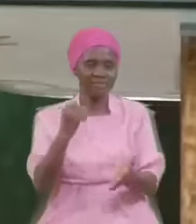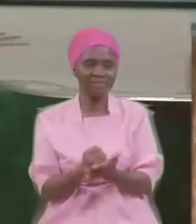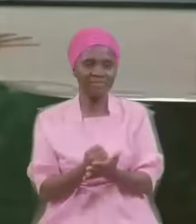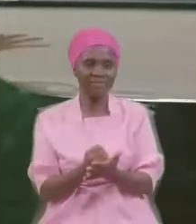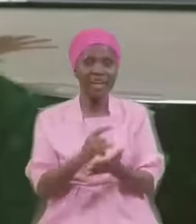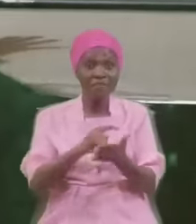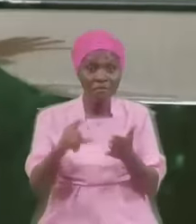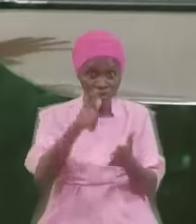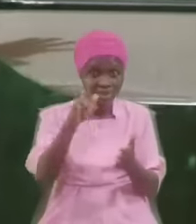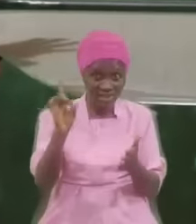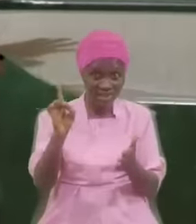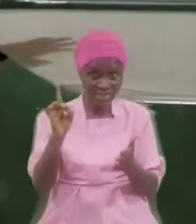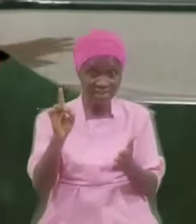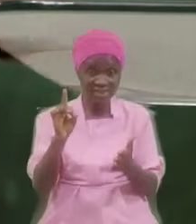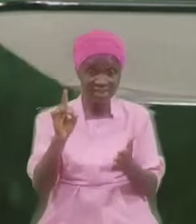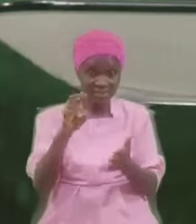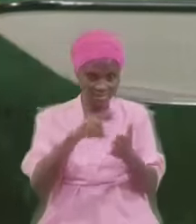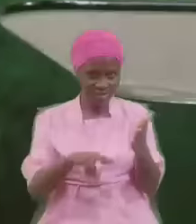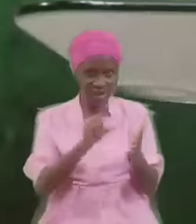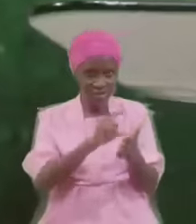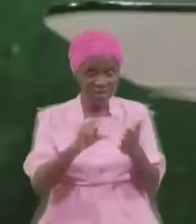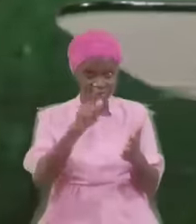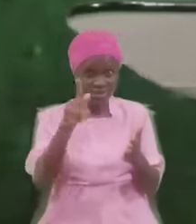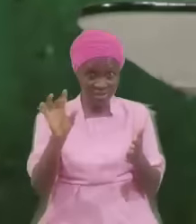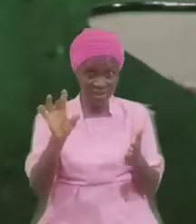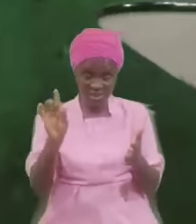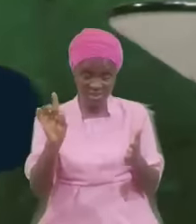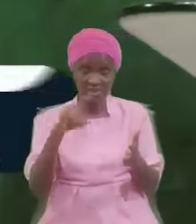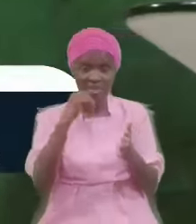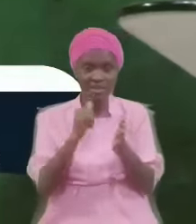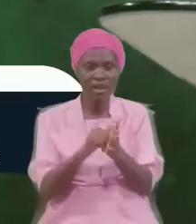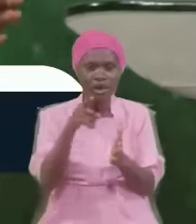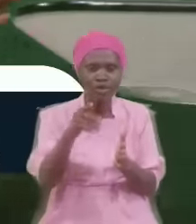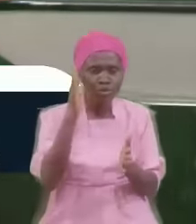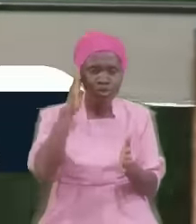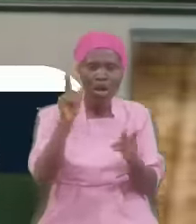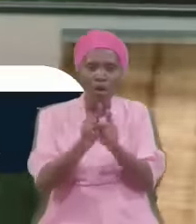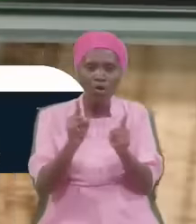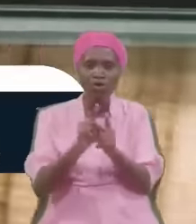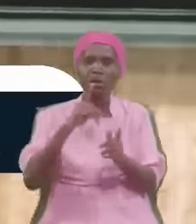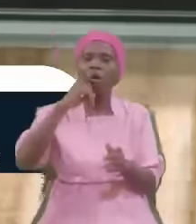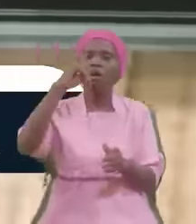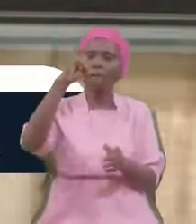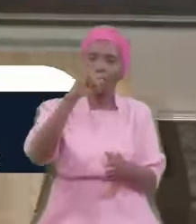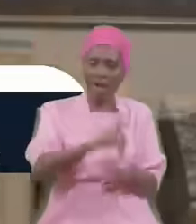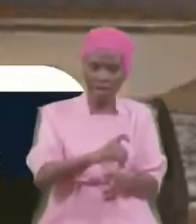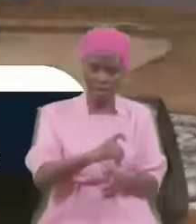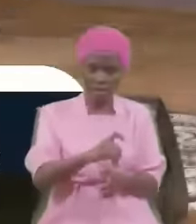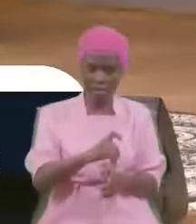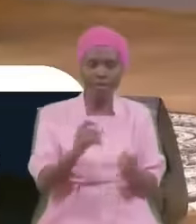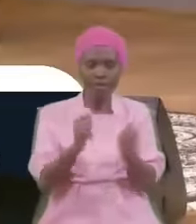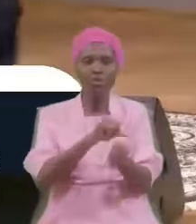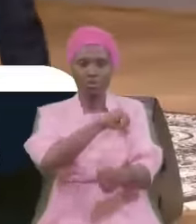verse 28. In verse 28, thou shalt also decree a thing. What